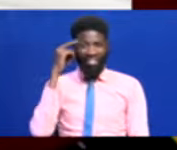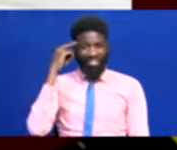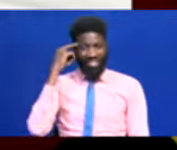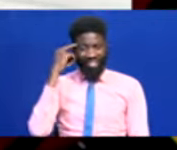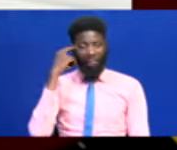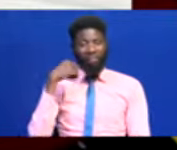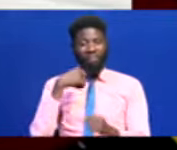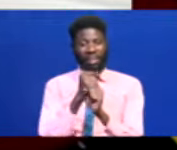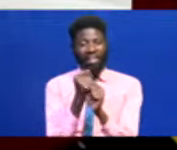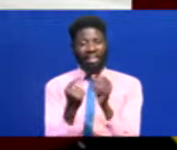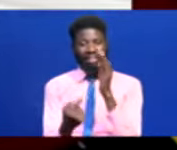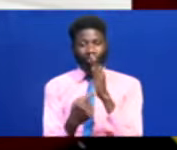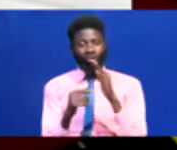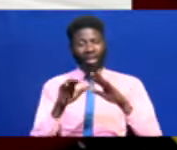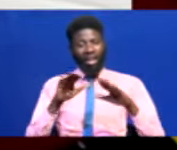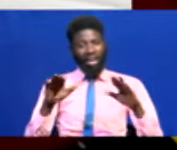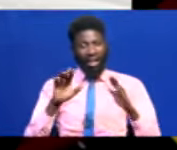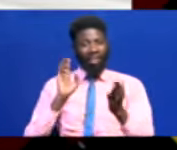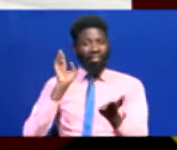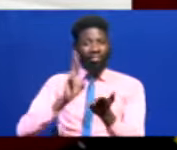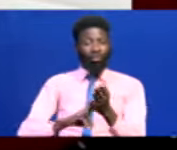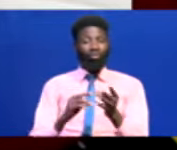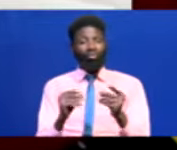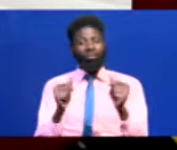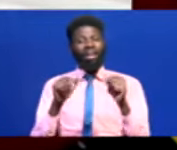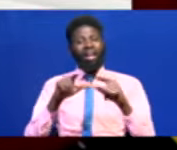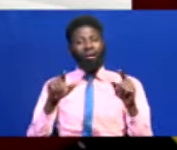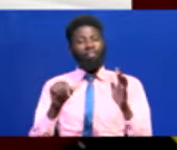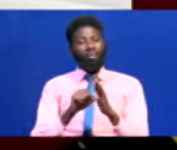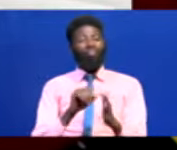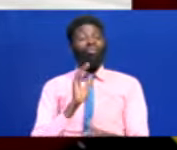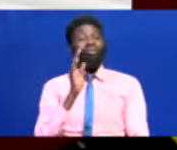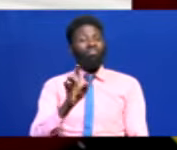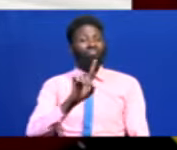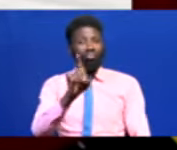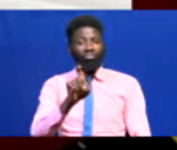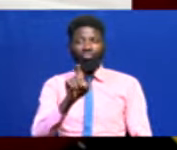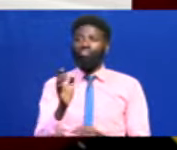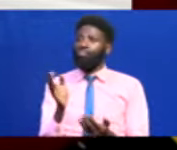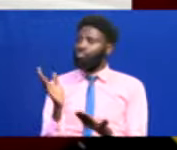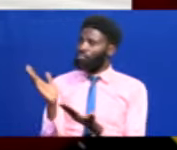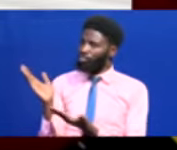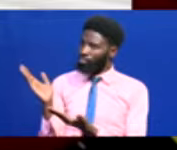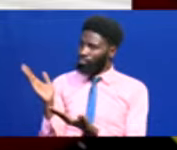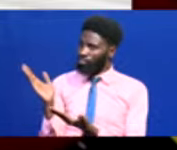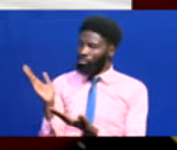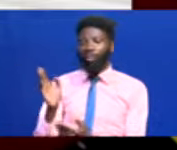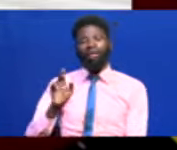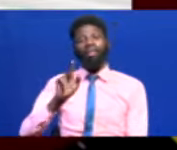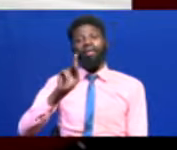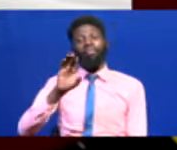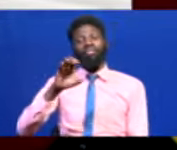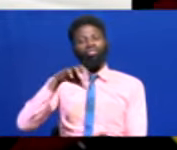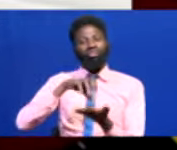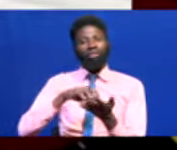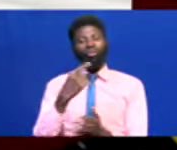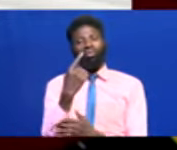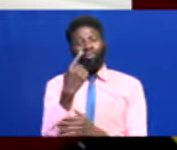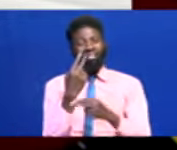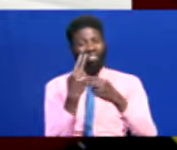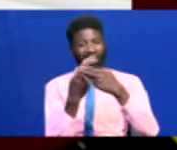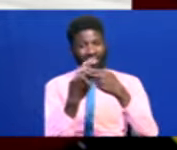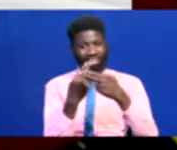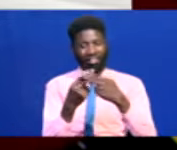the land registries is a solution to land problems? Our Twitter handle is at KBC Channel 1, and the hashtag we're using tonight is hashtag